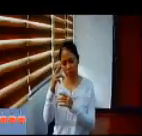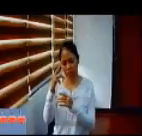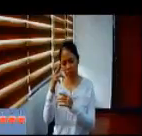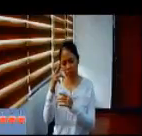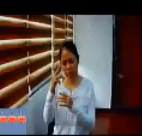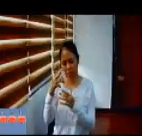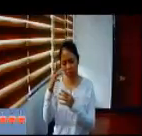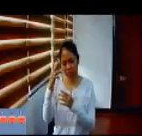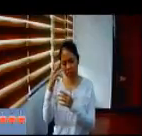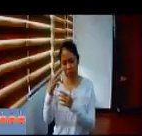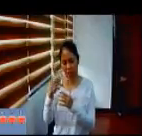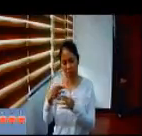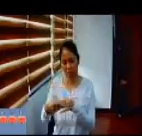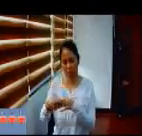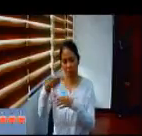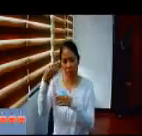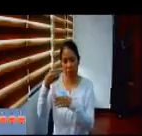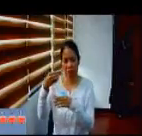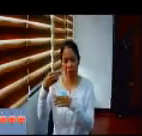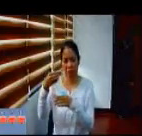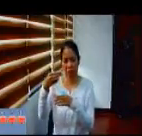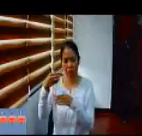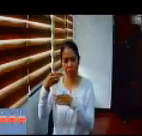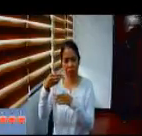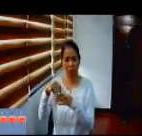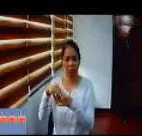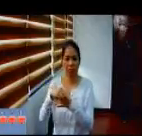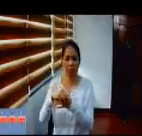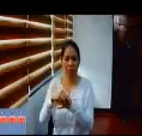higher malnutrition and food insecurity risks.